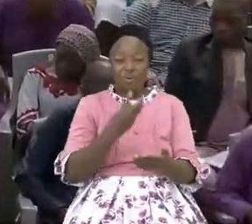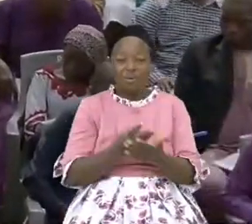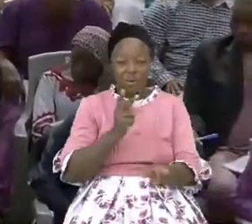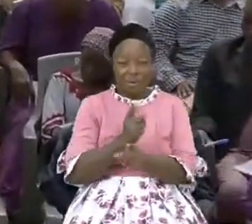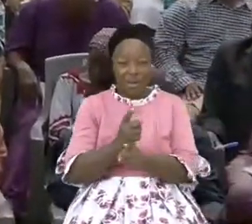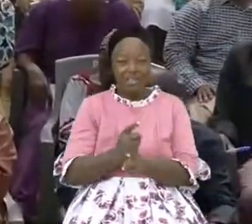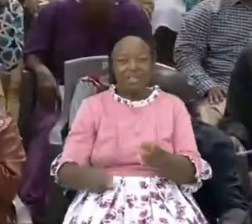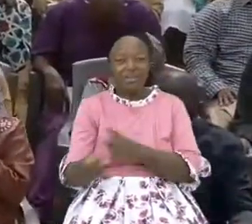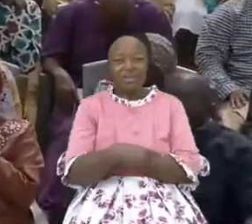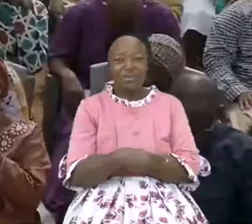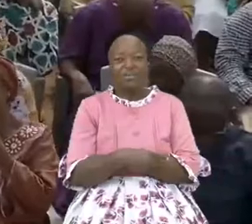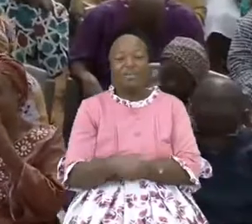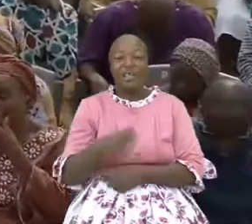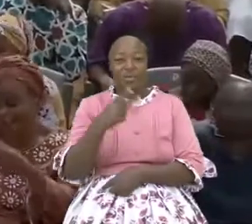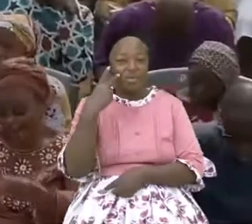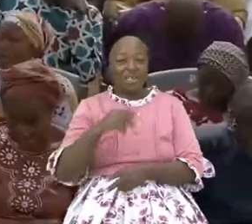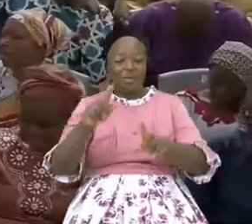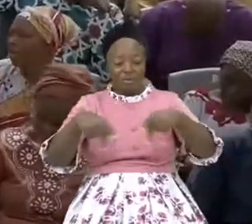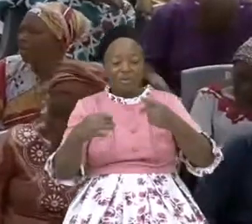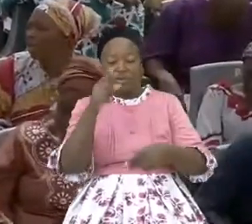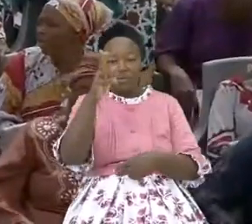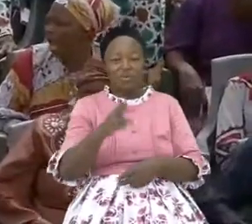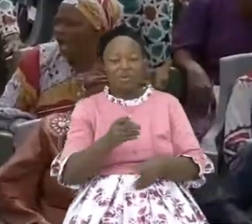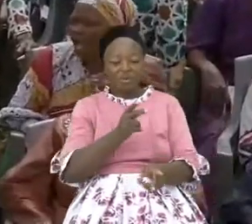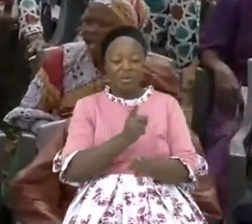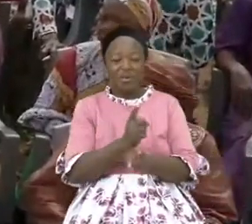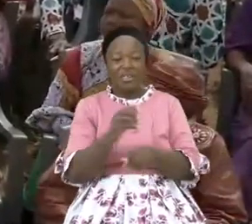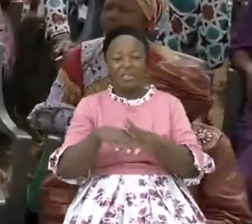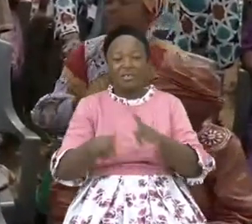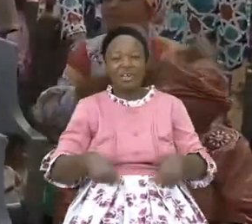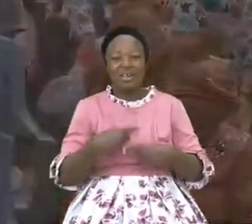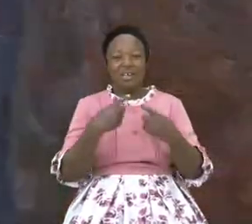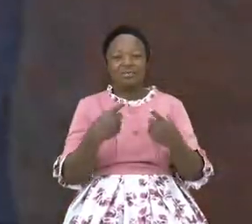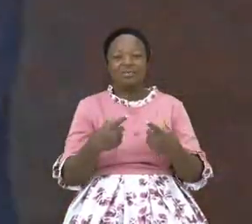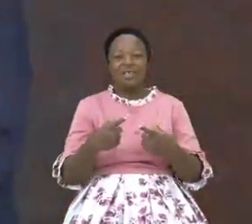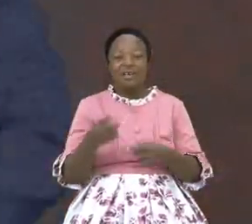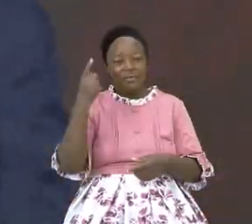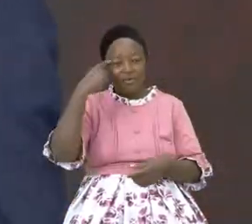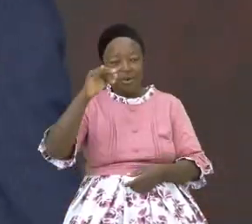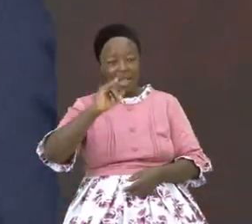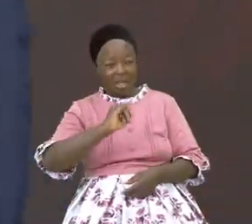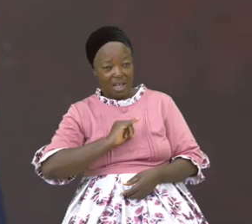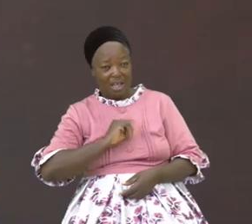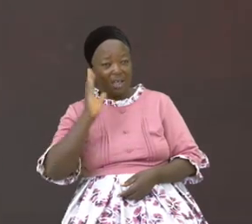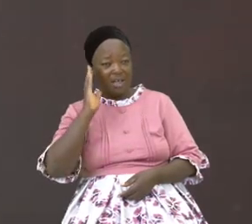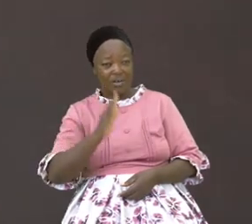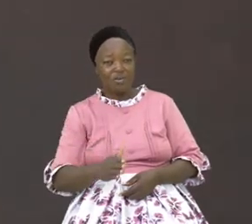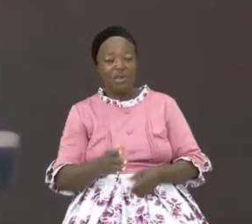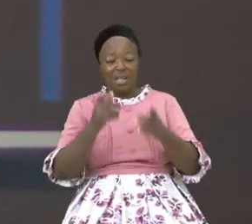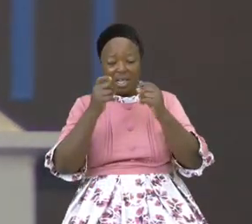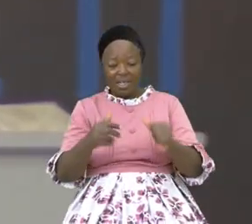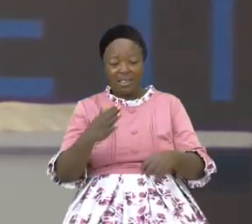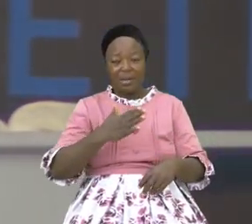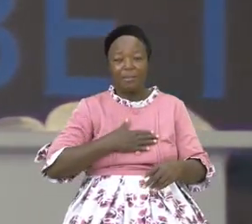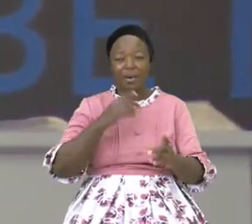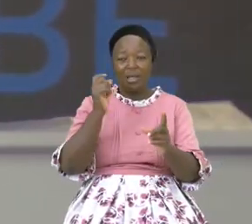God well today in your life. For I will hasten my word to perform